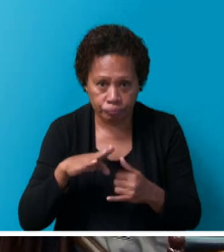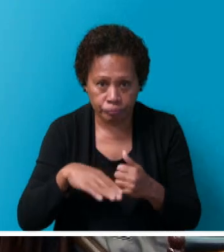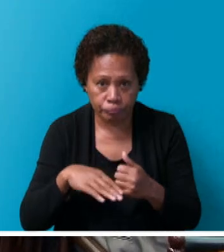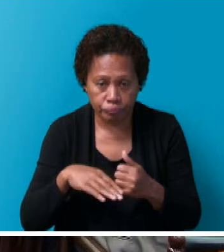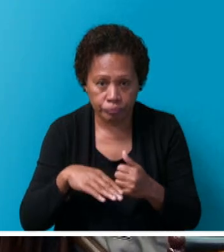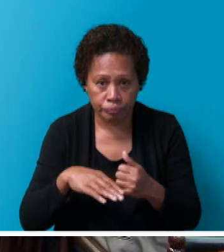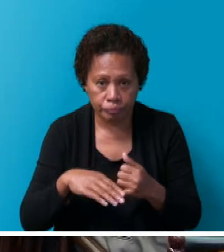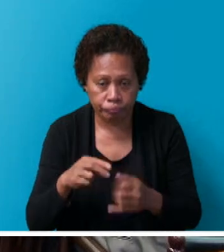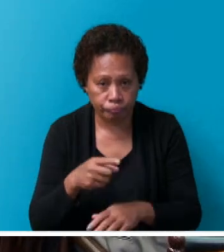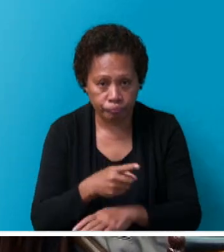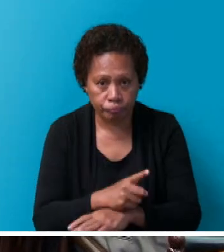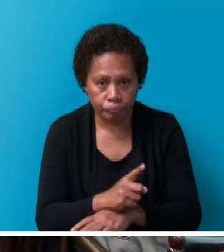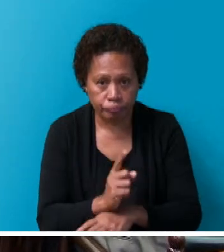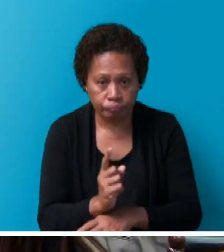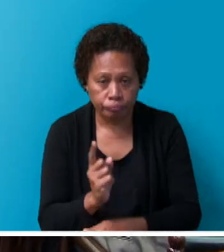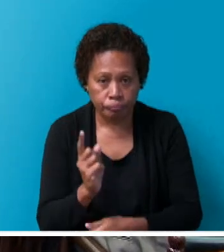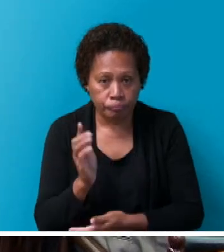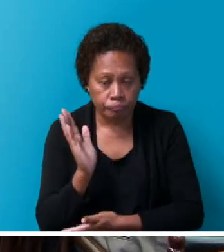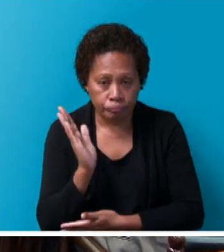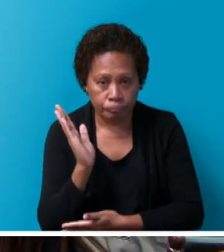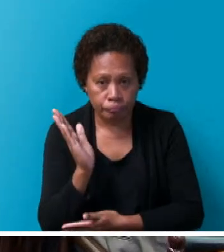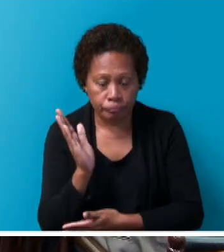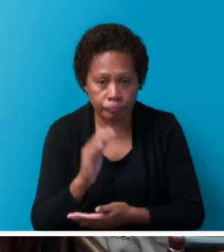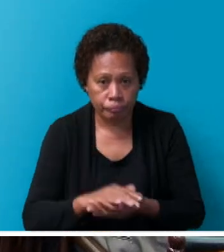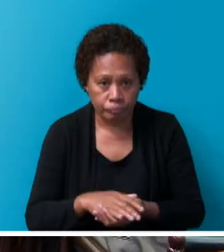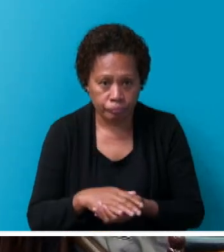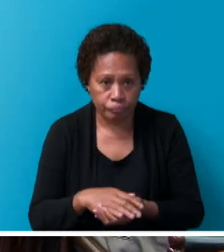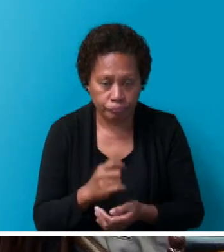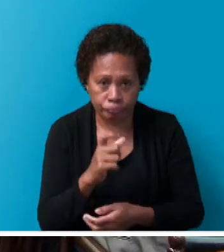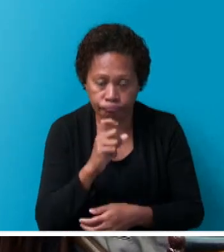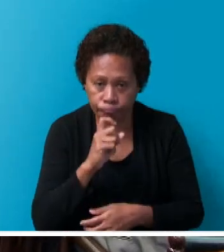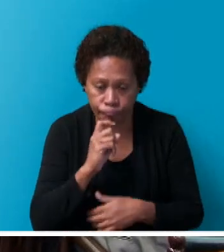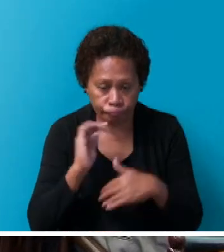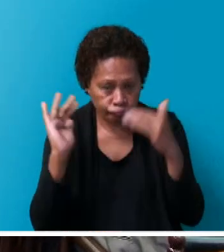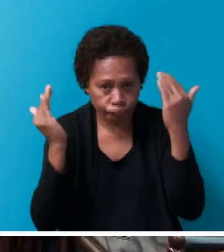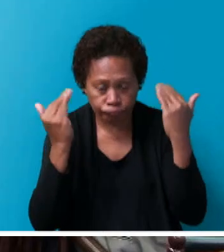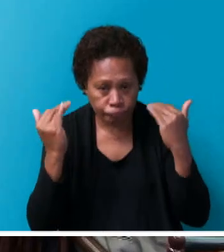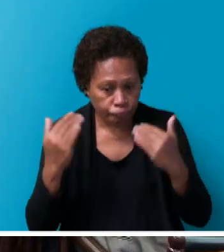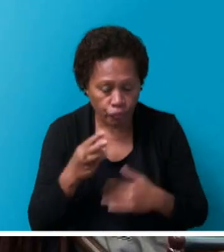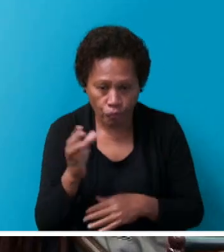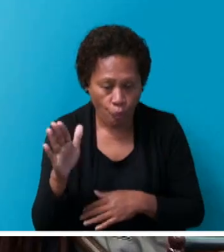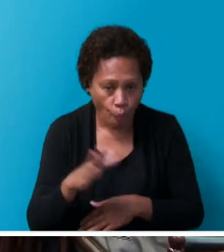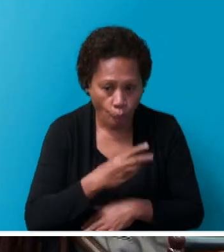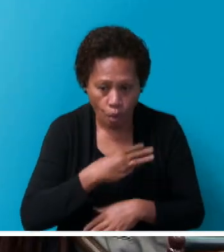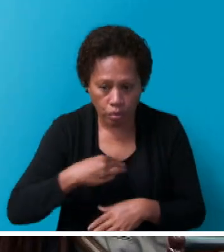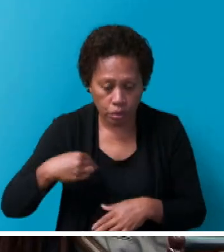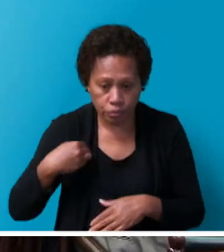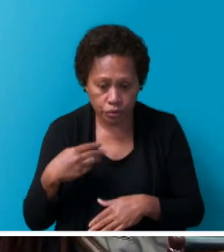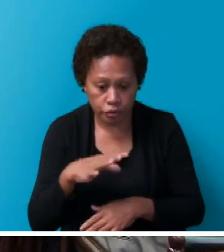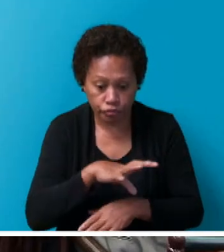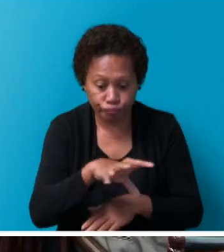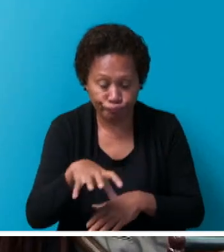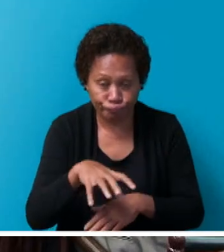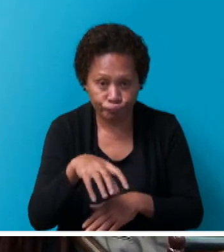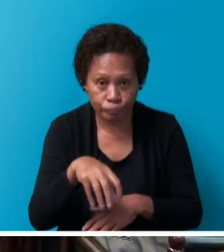Thank you, Mr. Speaker. Good afternoon, Honorable Prime Minister. Good afternoon, Honorable Ministers, Assistant Ministers, and members of the House. I